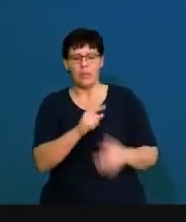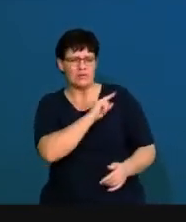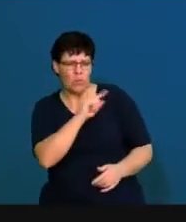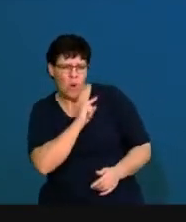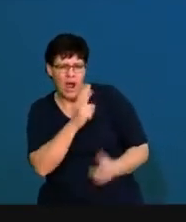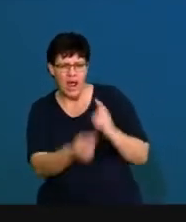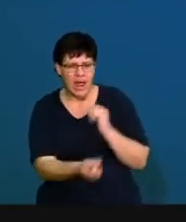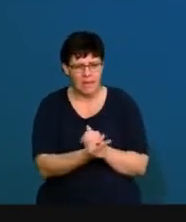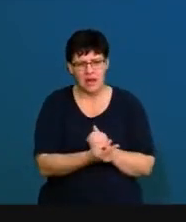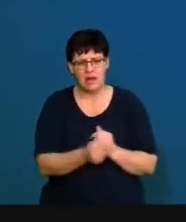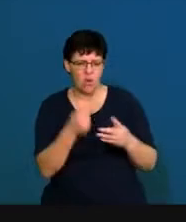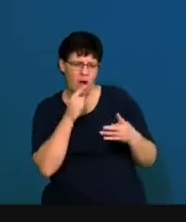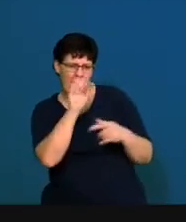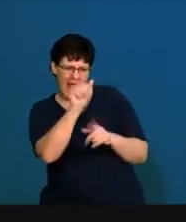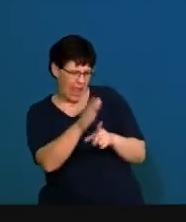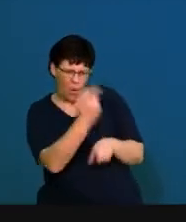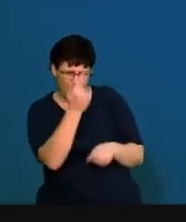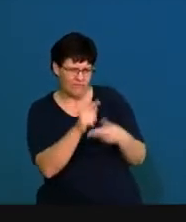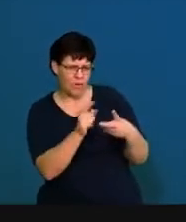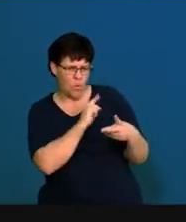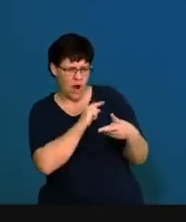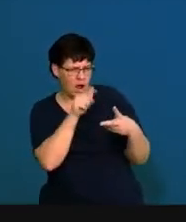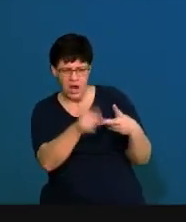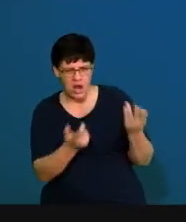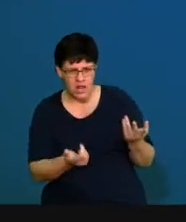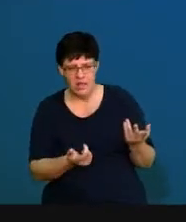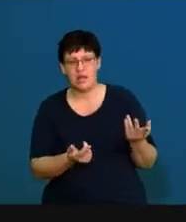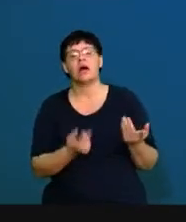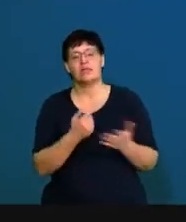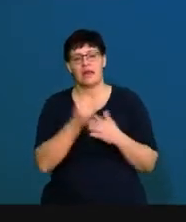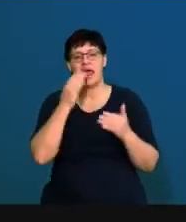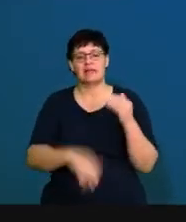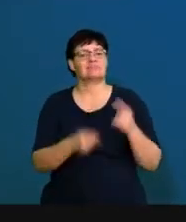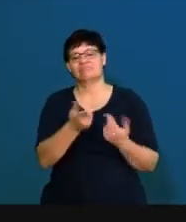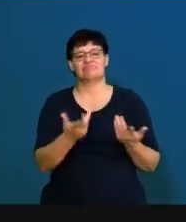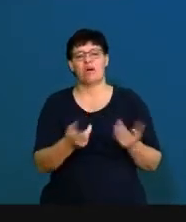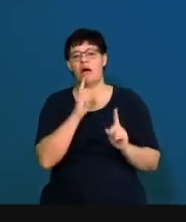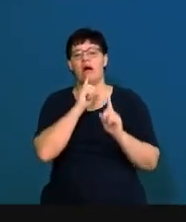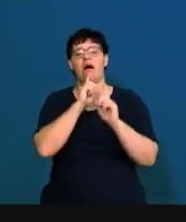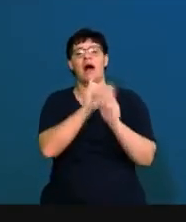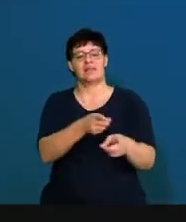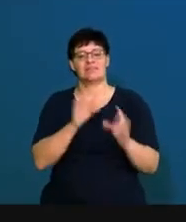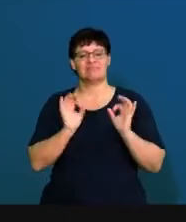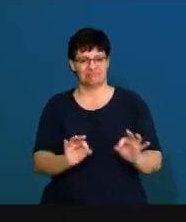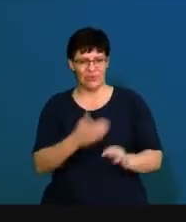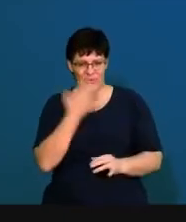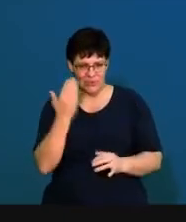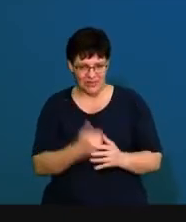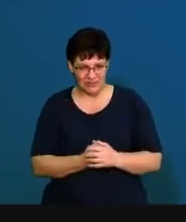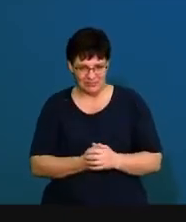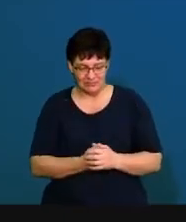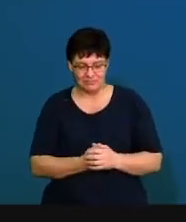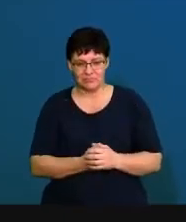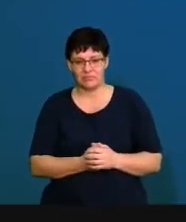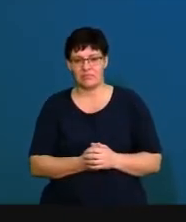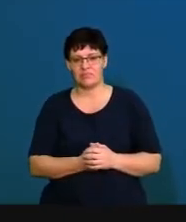why option A is out or whatsoever. Then as a result of that, you end up not answering the question, right?